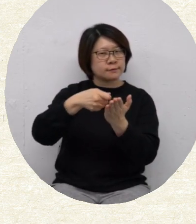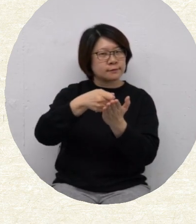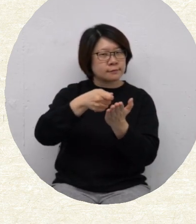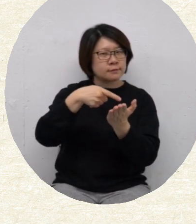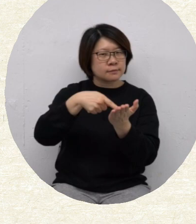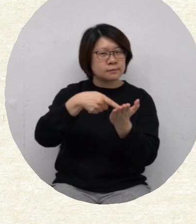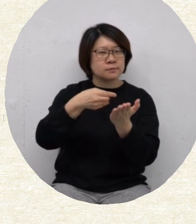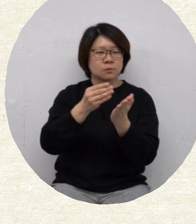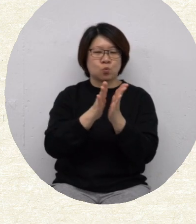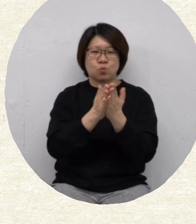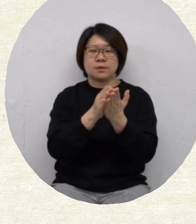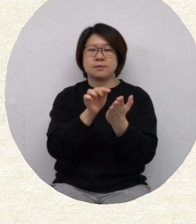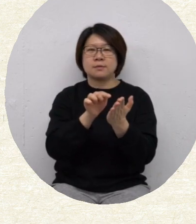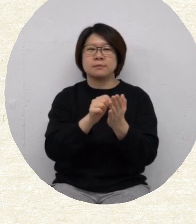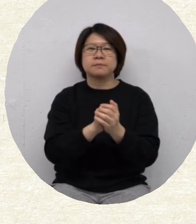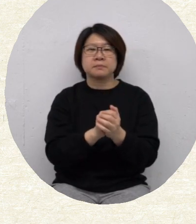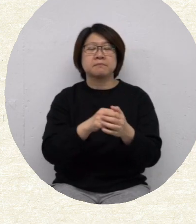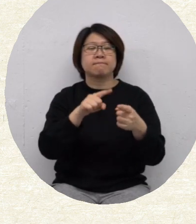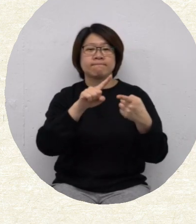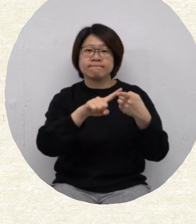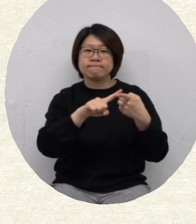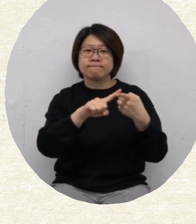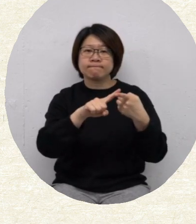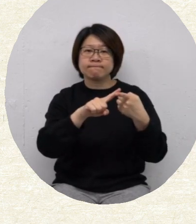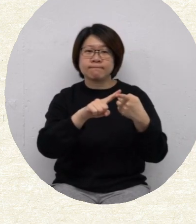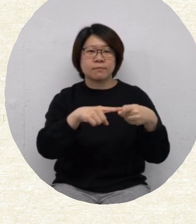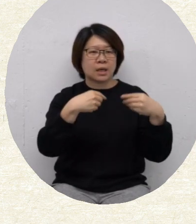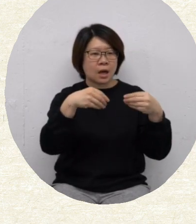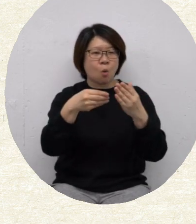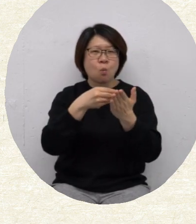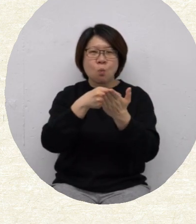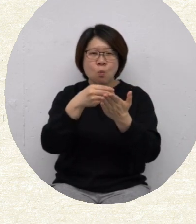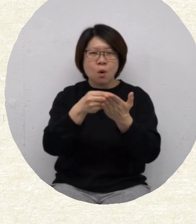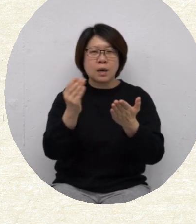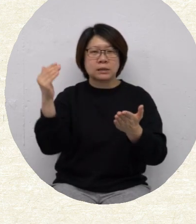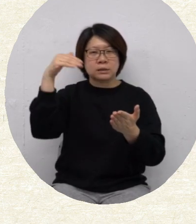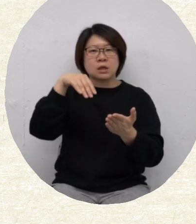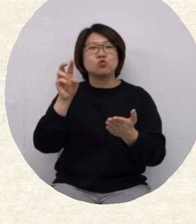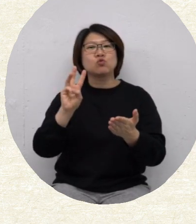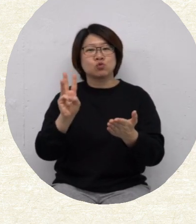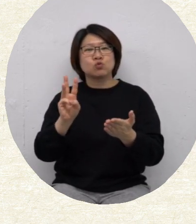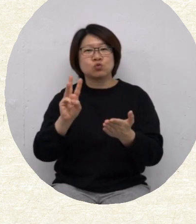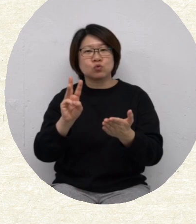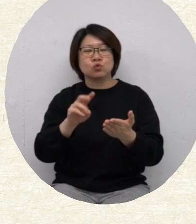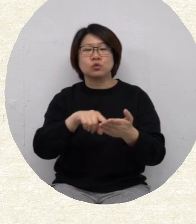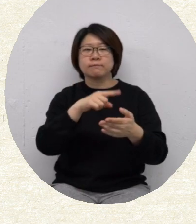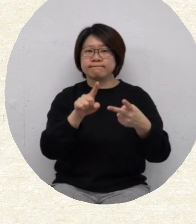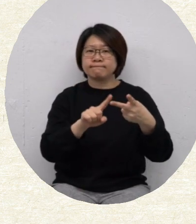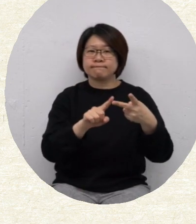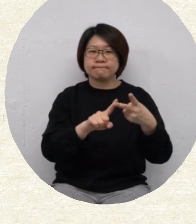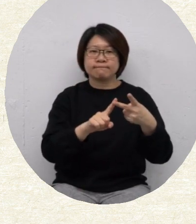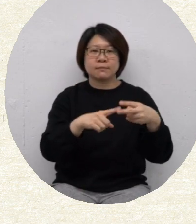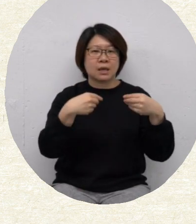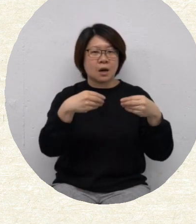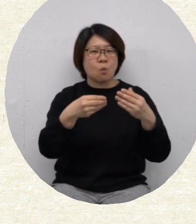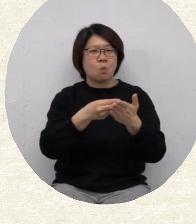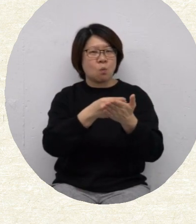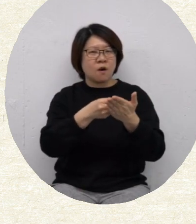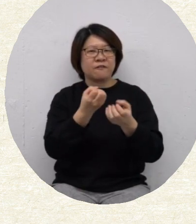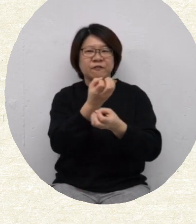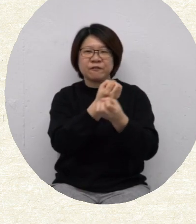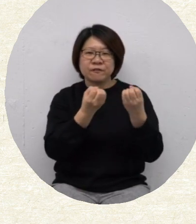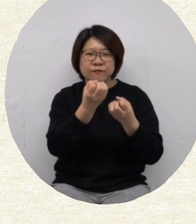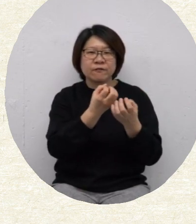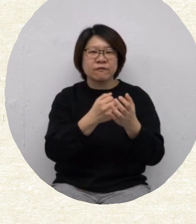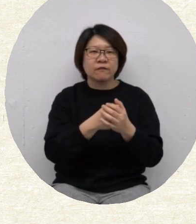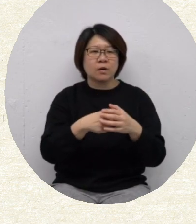influential in the training of artists not only in China, but also in Korea and Japan. The images in these books